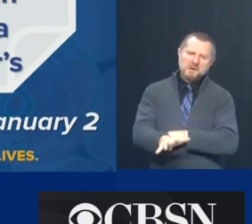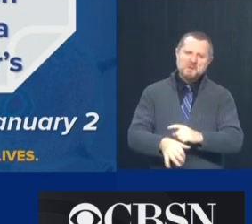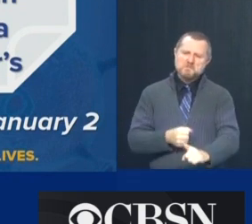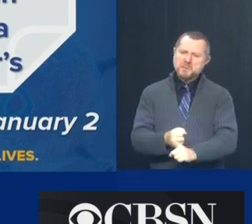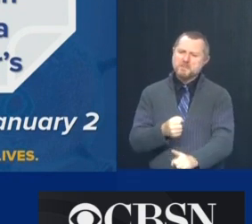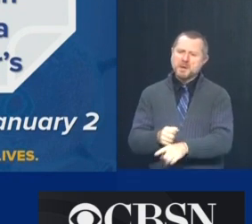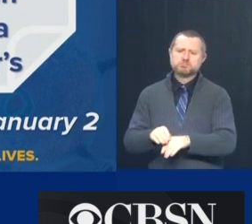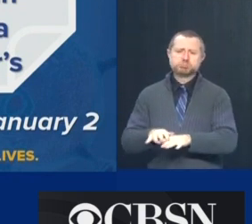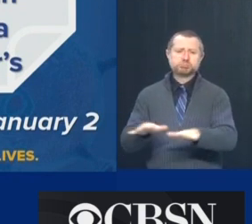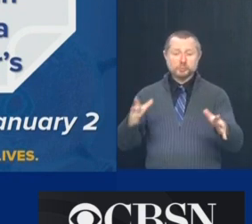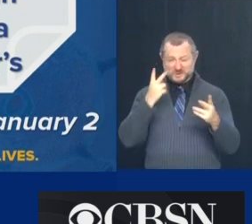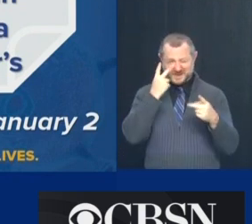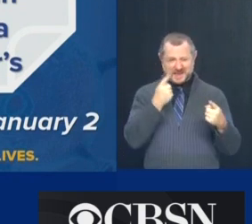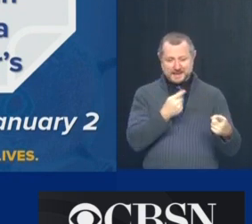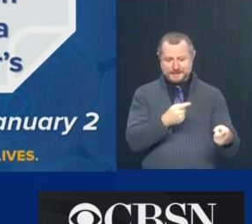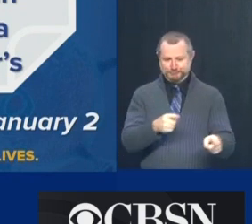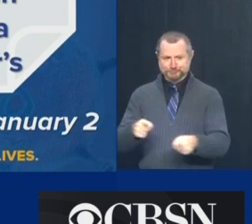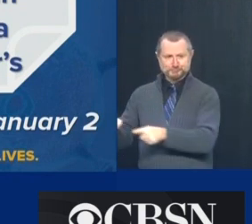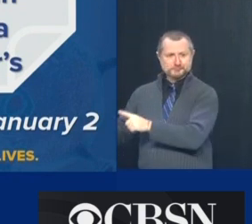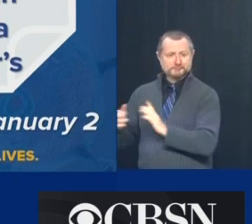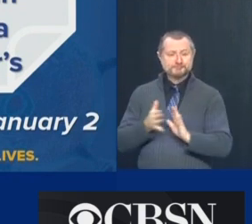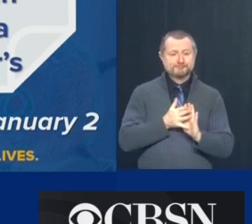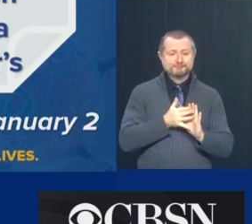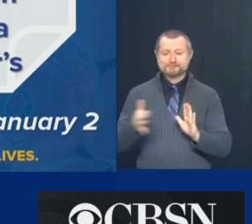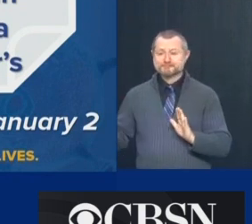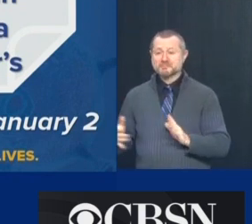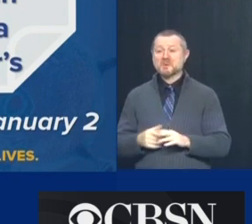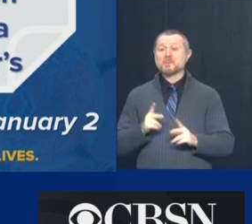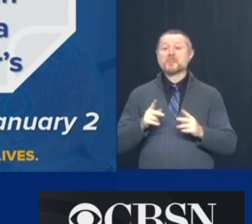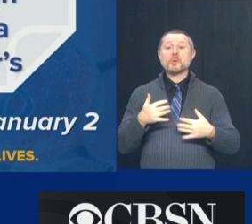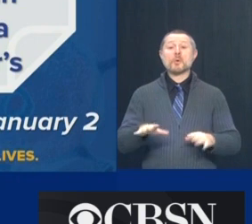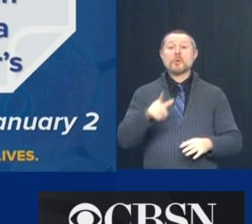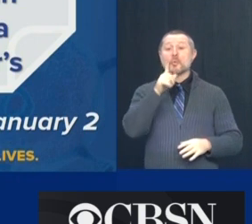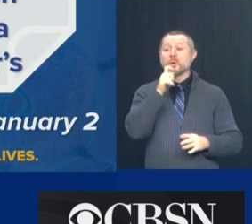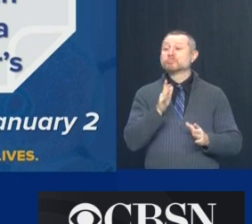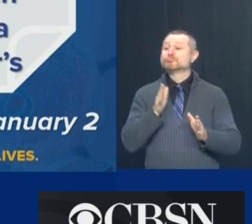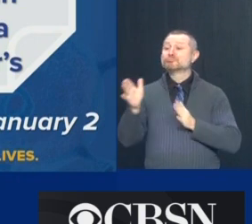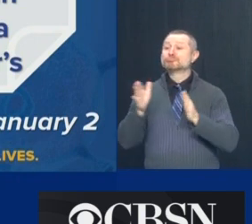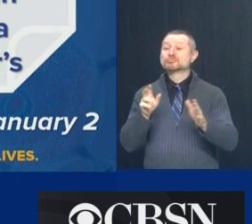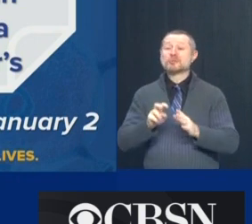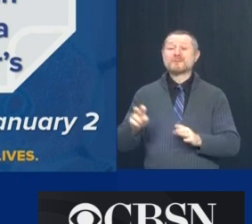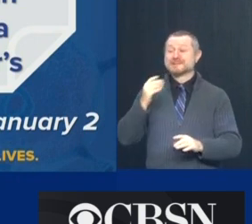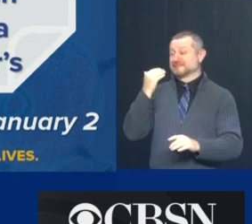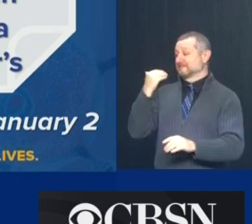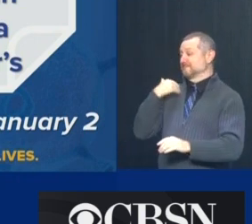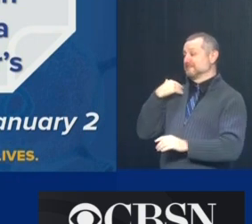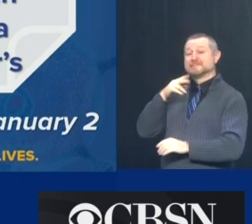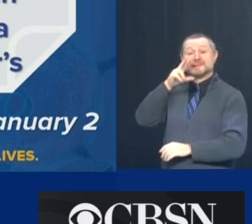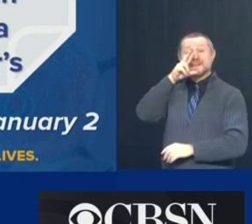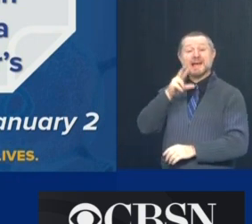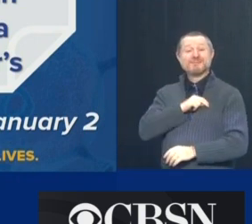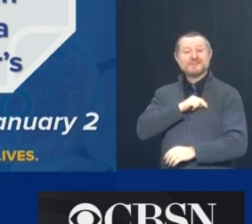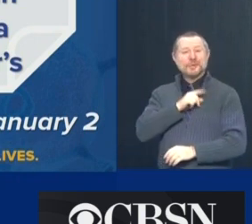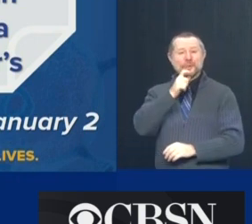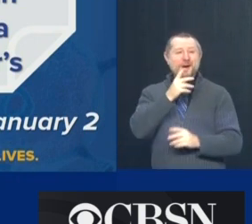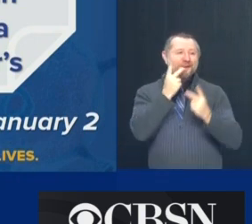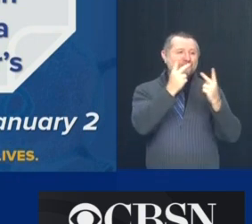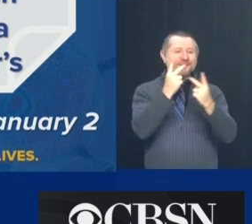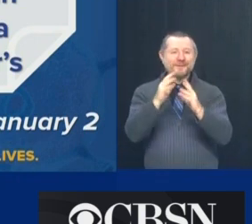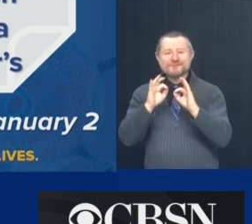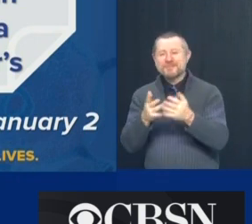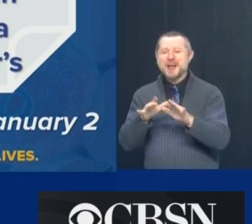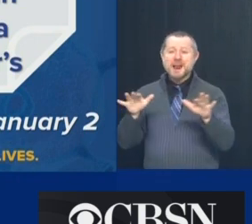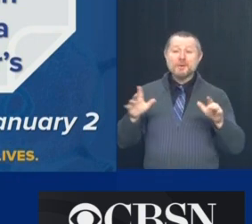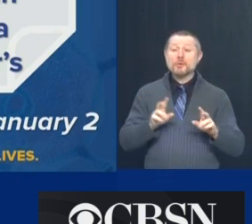has. When people started to travel for the holiday season, when they started to travel for Thanksgiving,